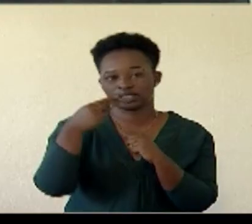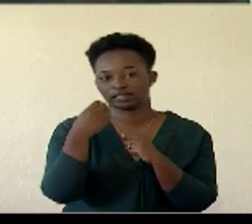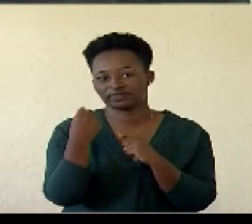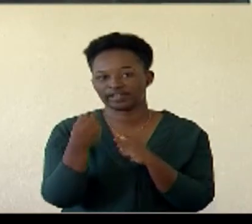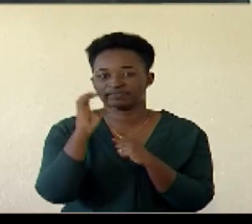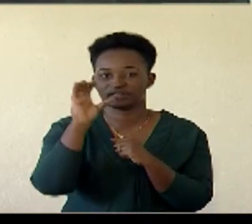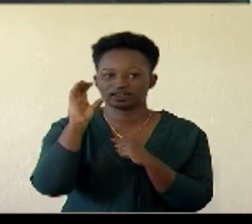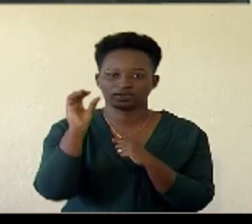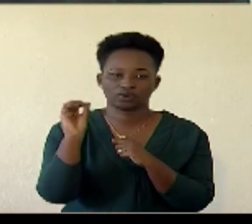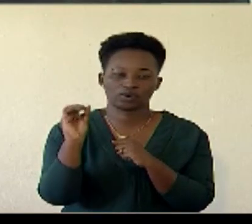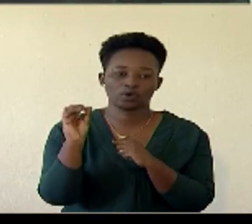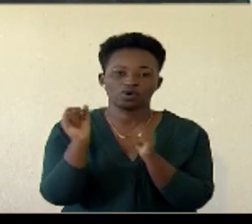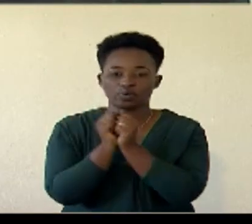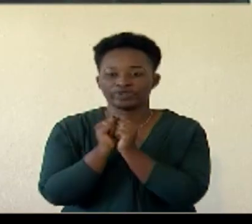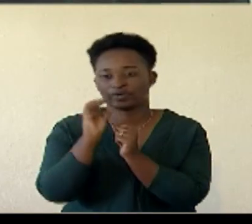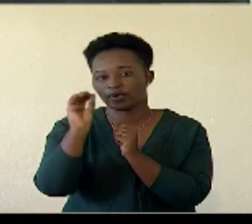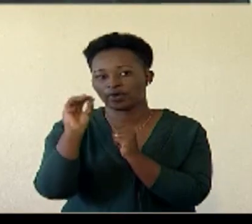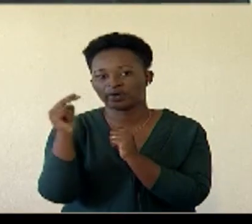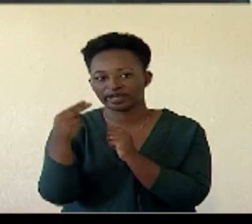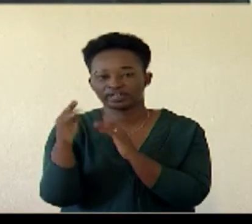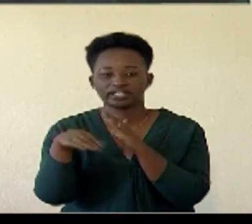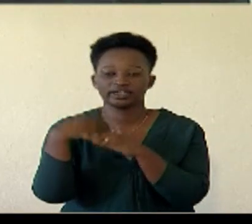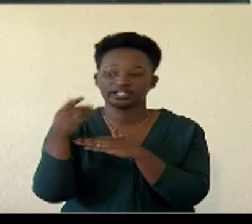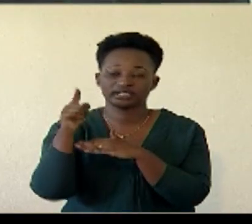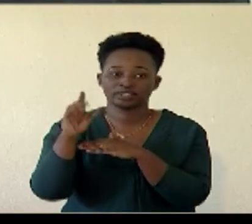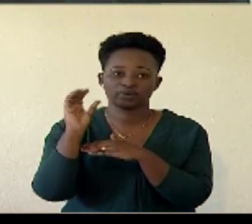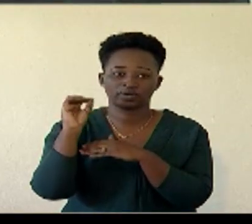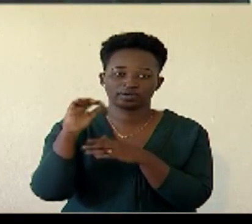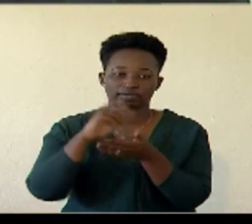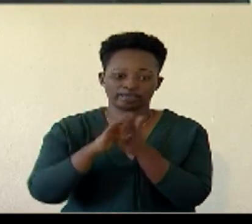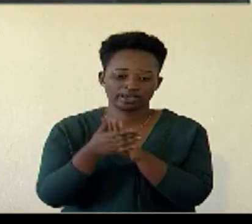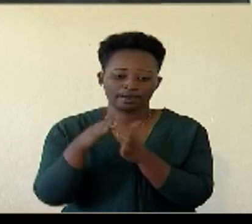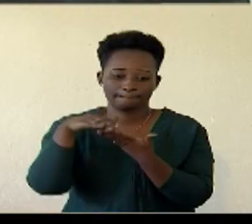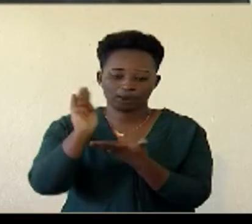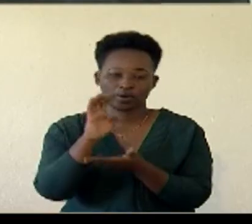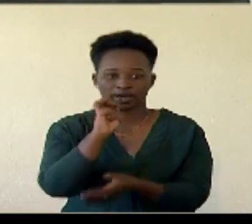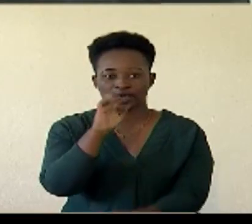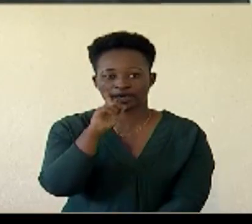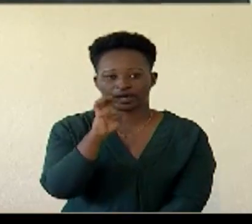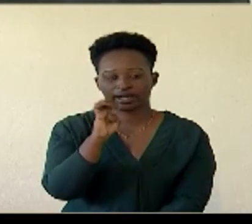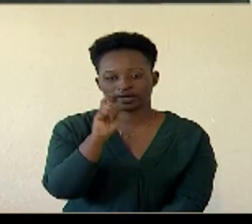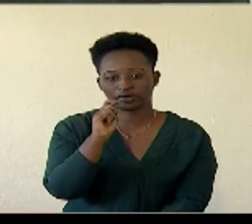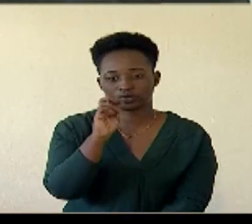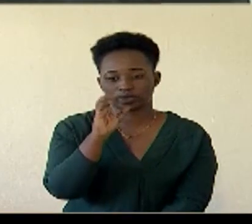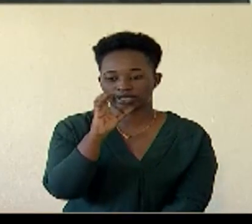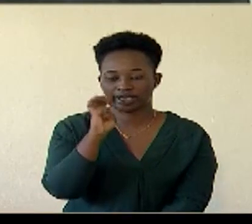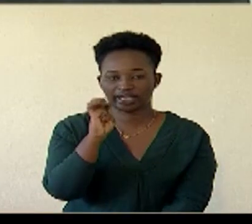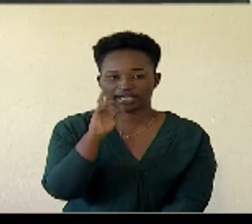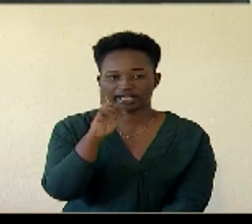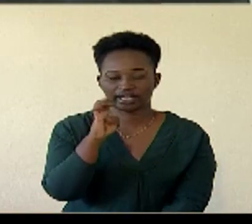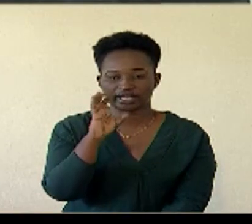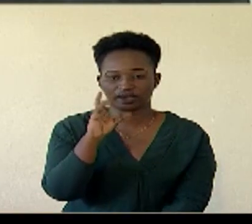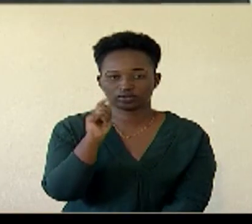CH5CO with OH. So this oxygen being more electronegative will be moving. So I said the